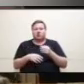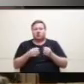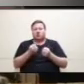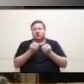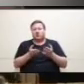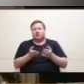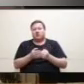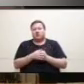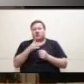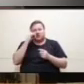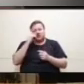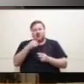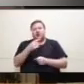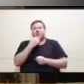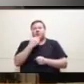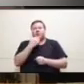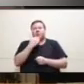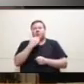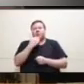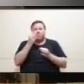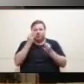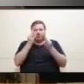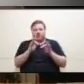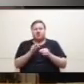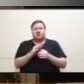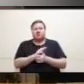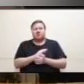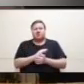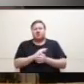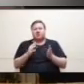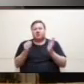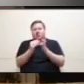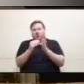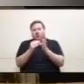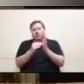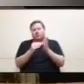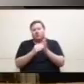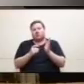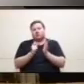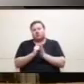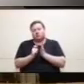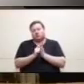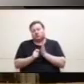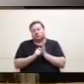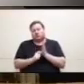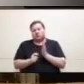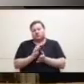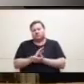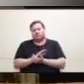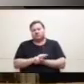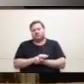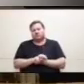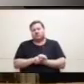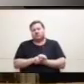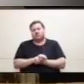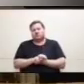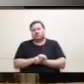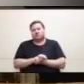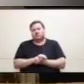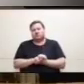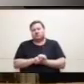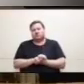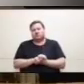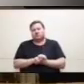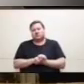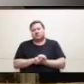who is most suitable, and then we award them the contract. But if it just so happened